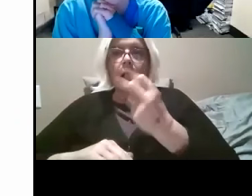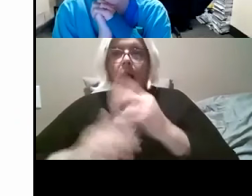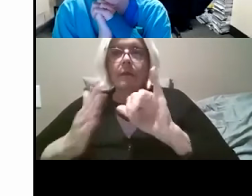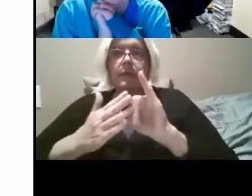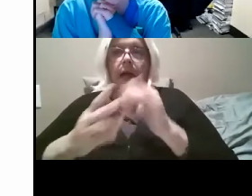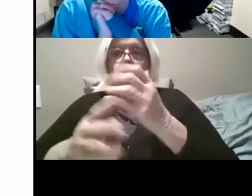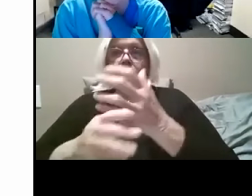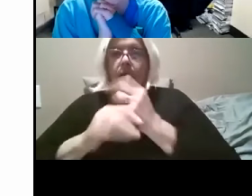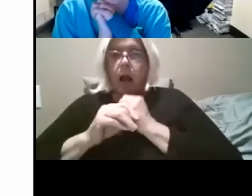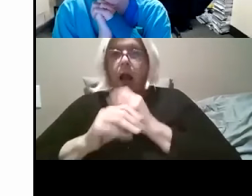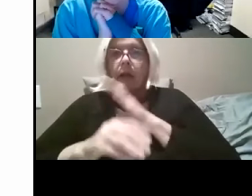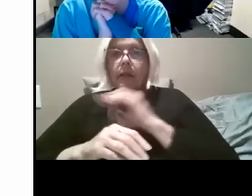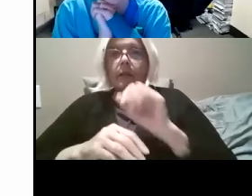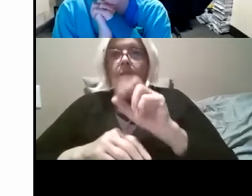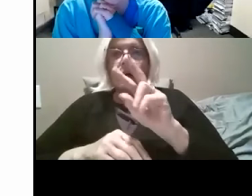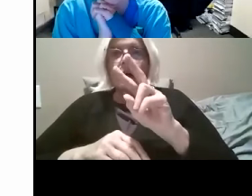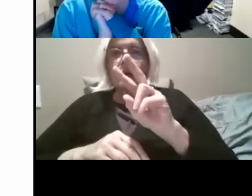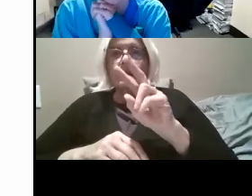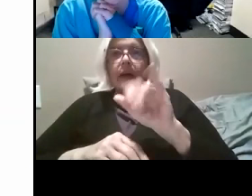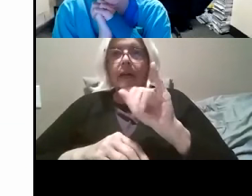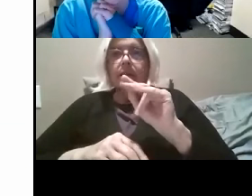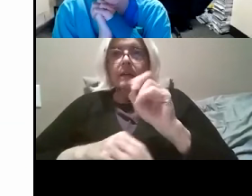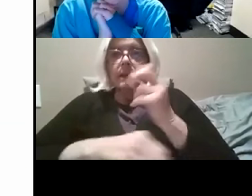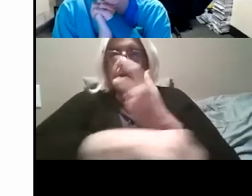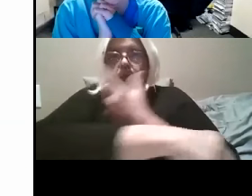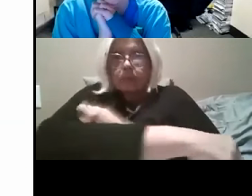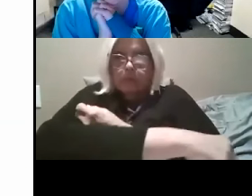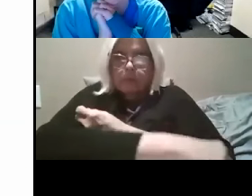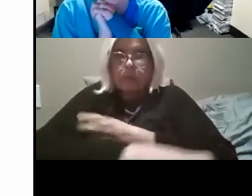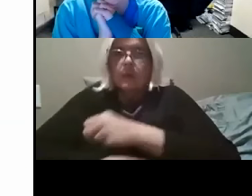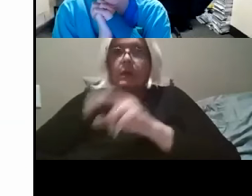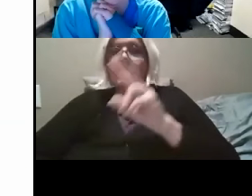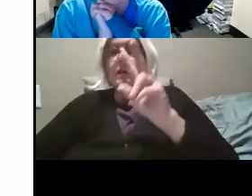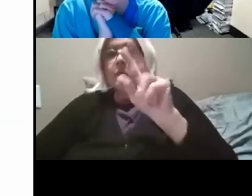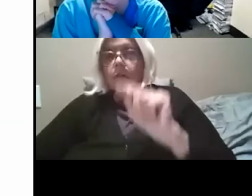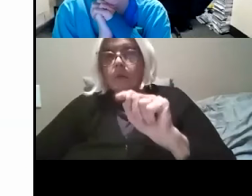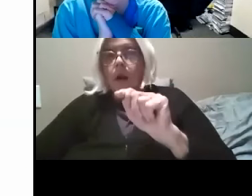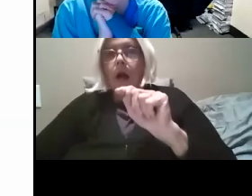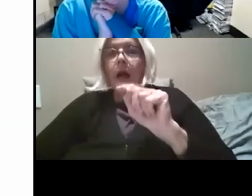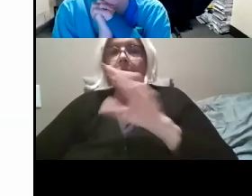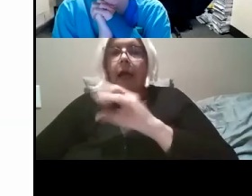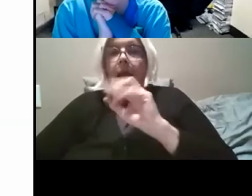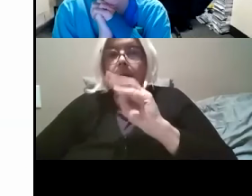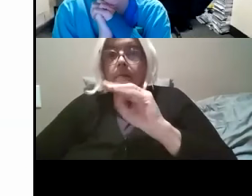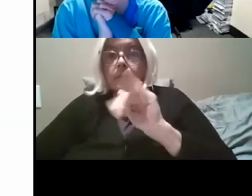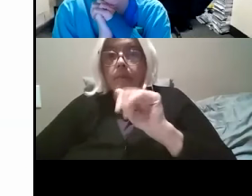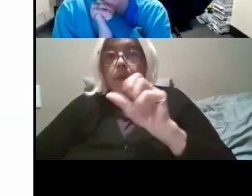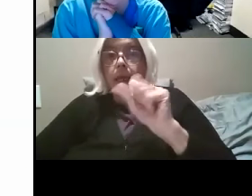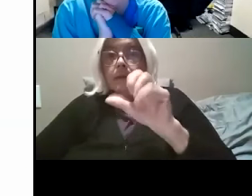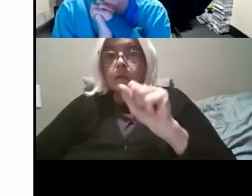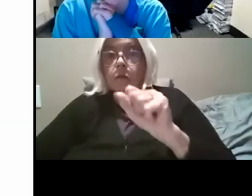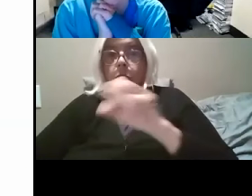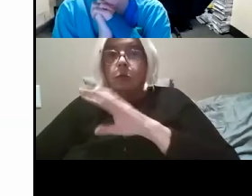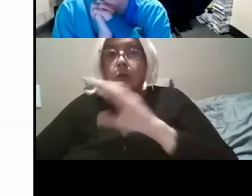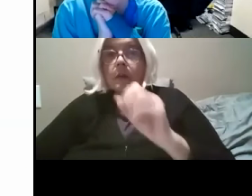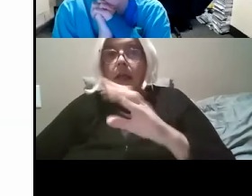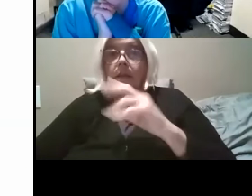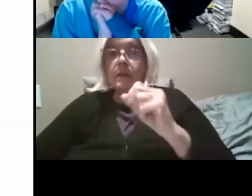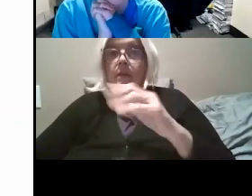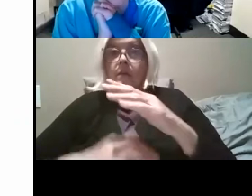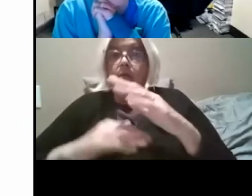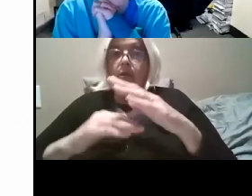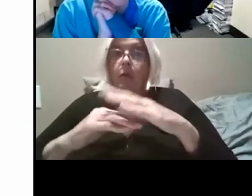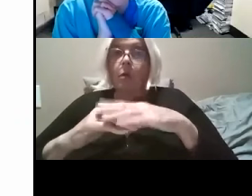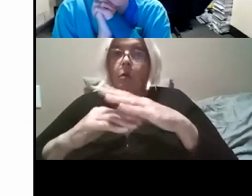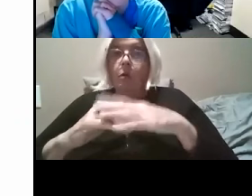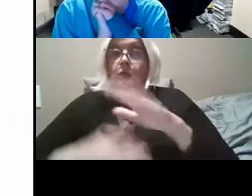have vaccinated 81% of our 12 to 17-year-olds, which is fantastic, who've received at least one dose. Sorry, not fully